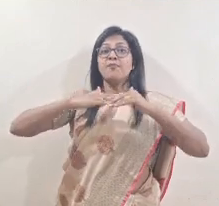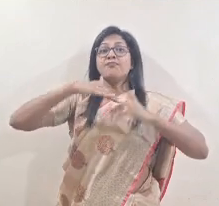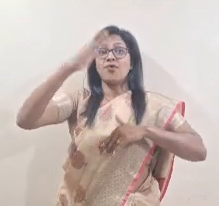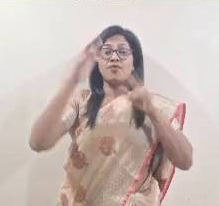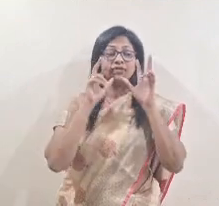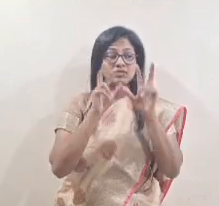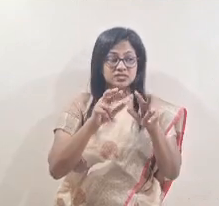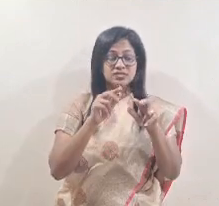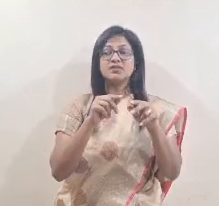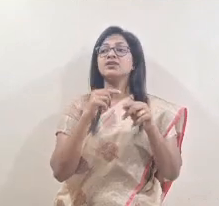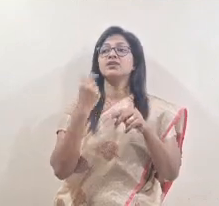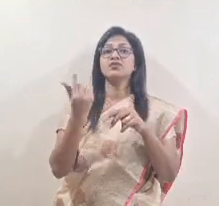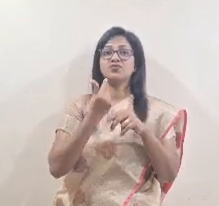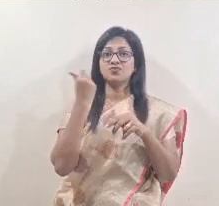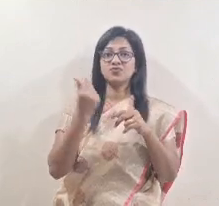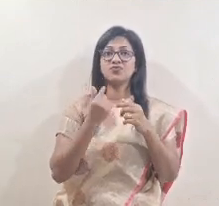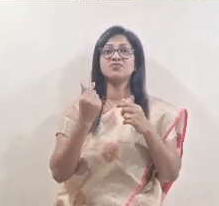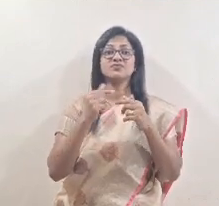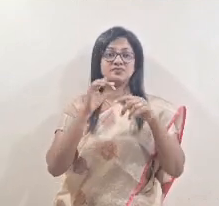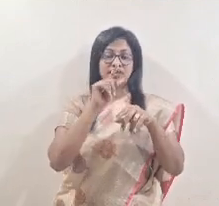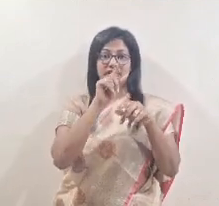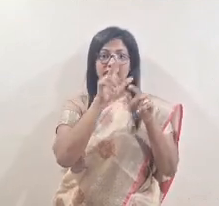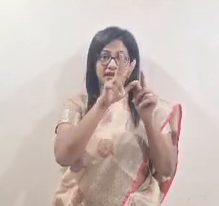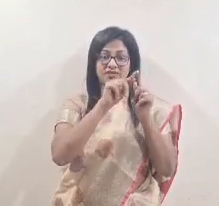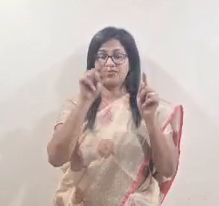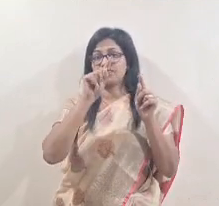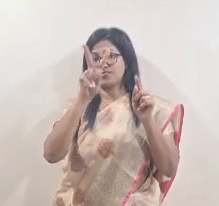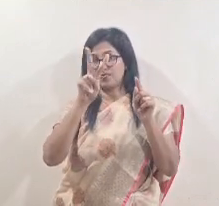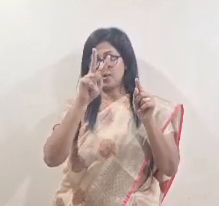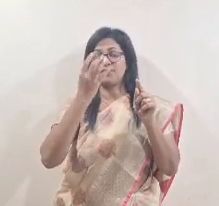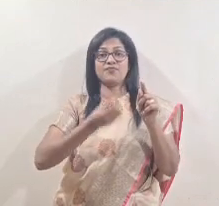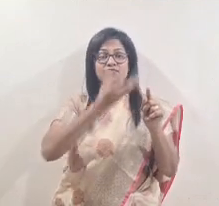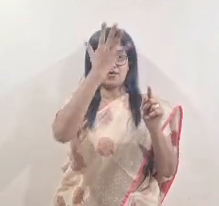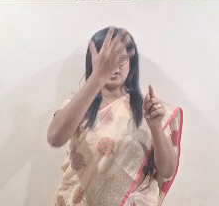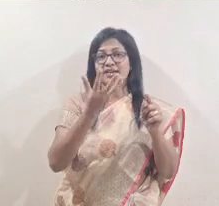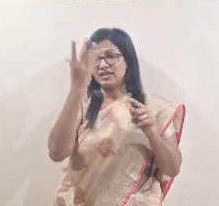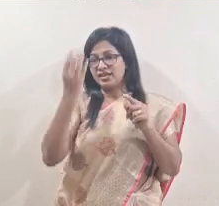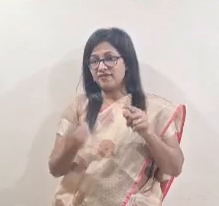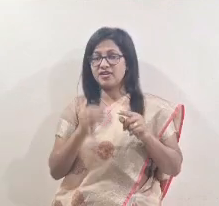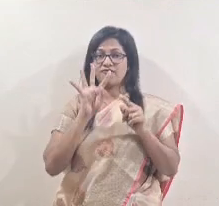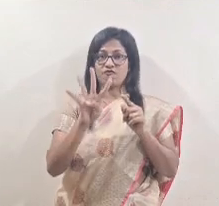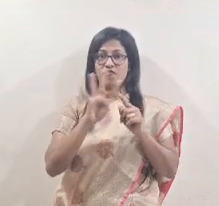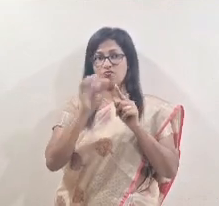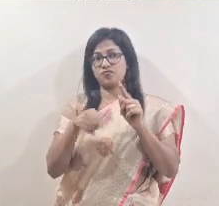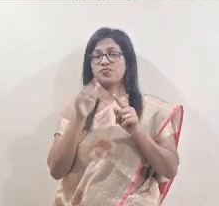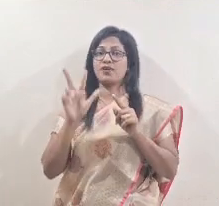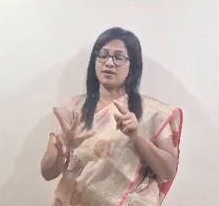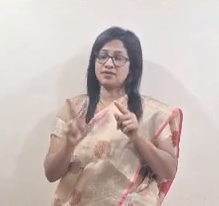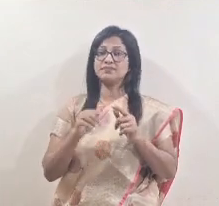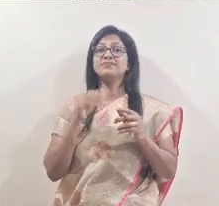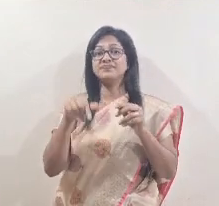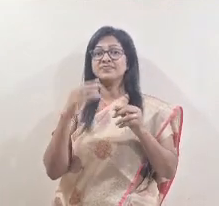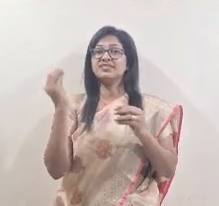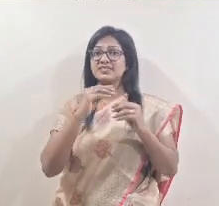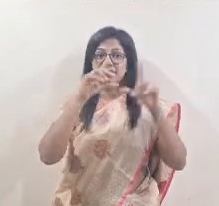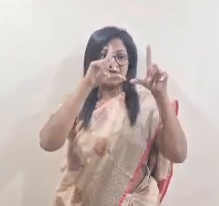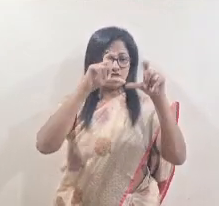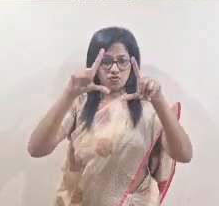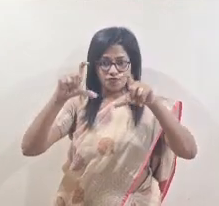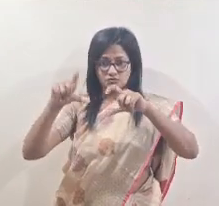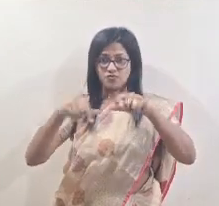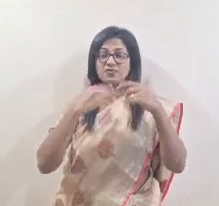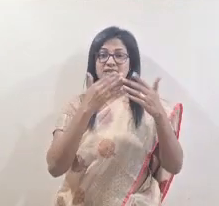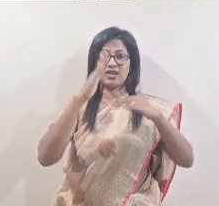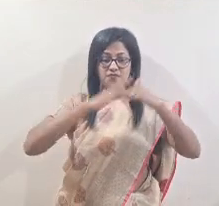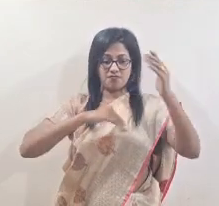route was between 8 to 12 in the morning and evening 4 to 8. And this is some of the images of the